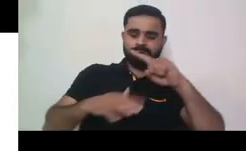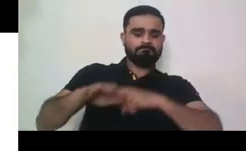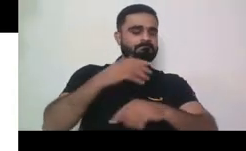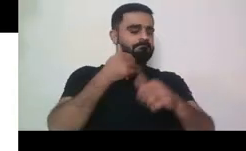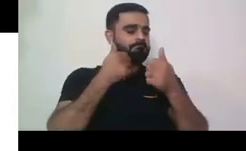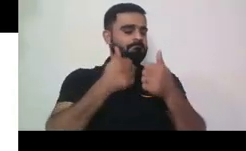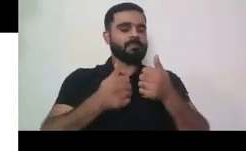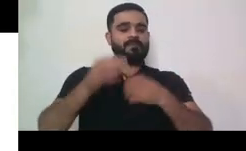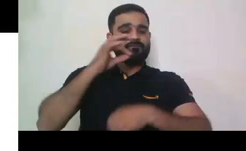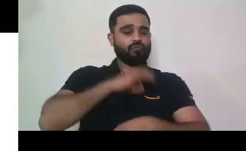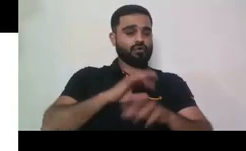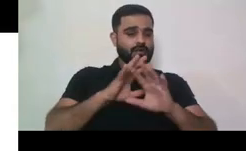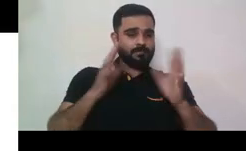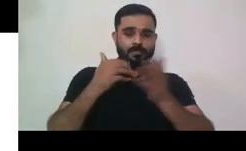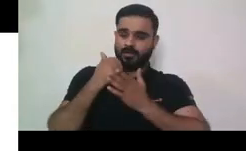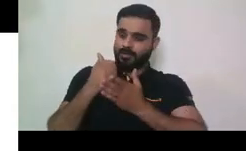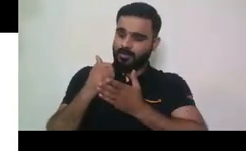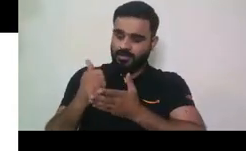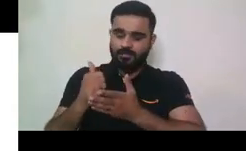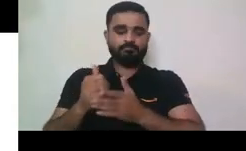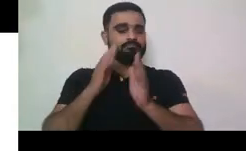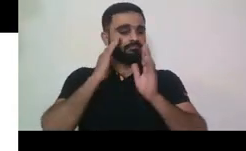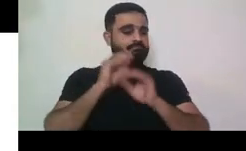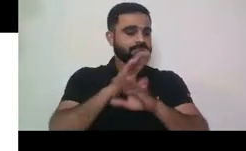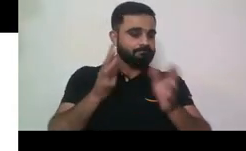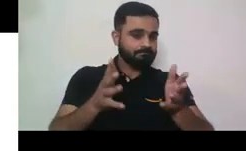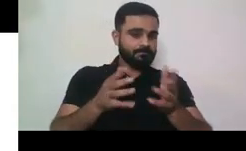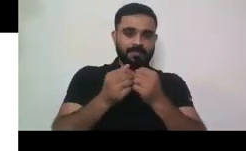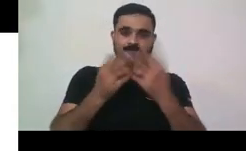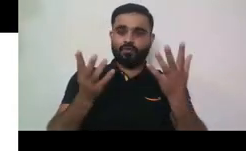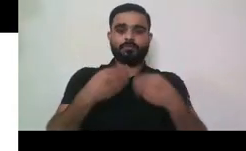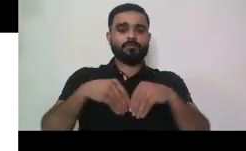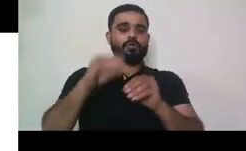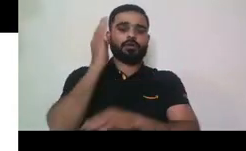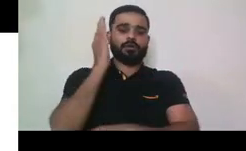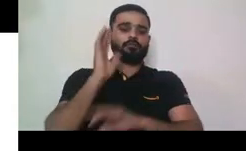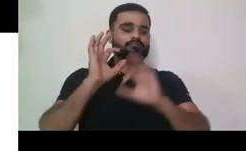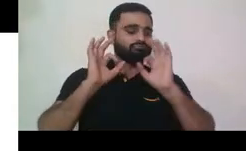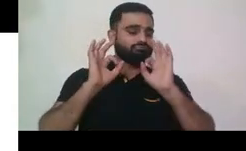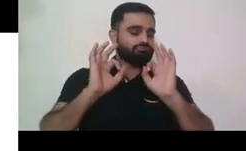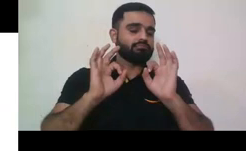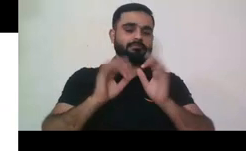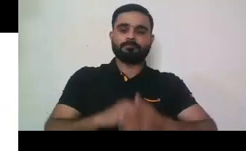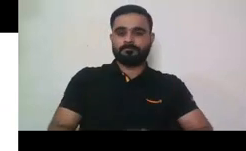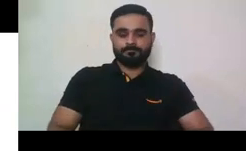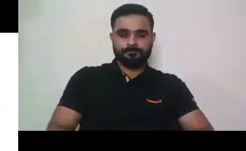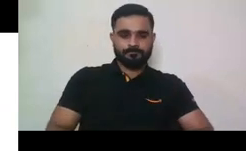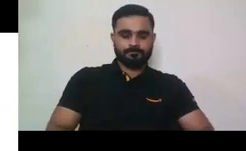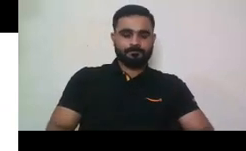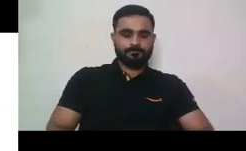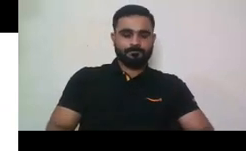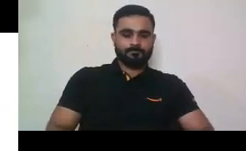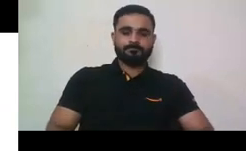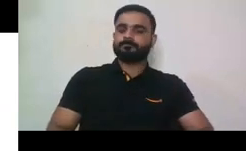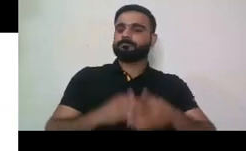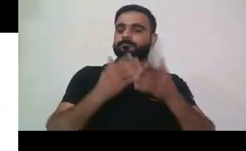very beneficial, very helpful, very informative. Please have more sessions like this. Superb. Yeah, thank you. And here